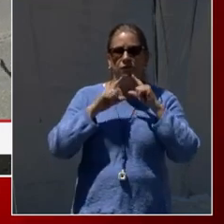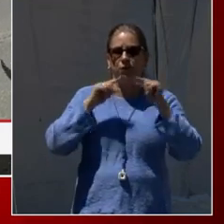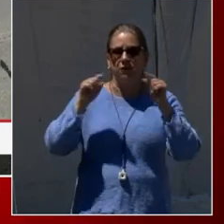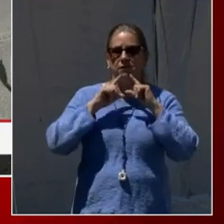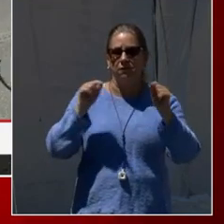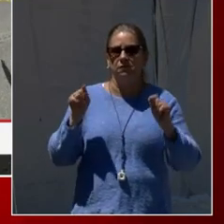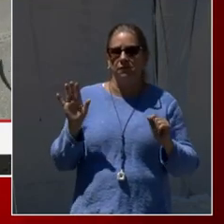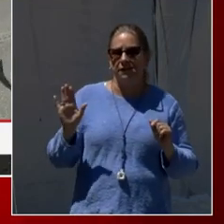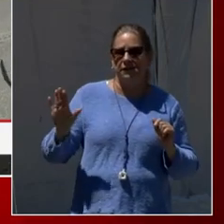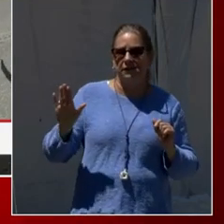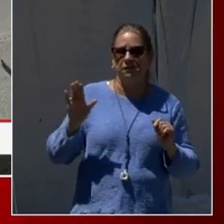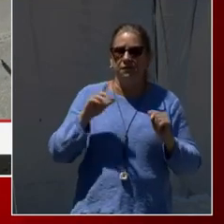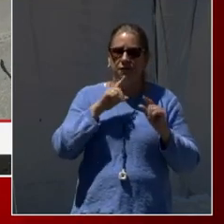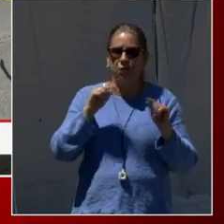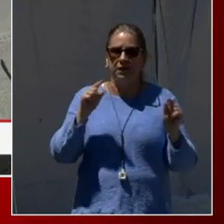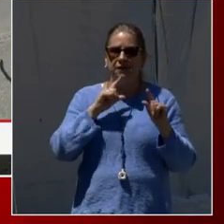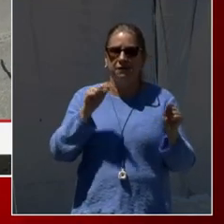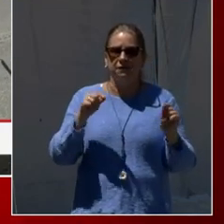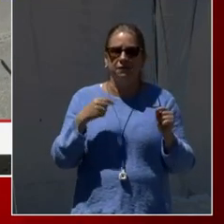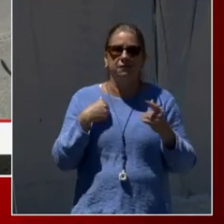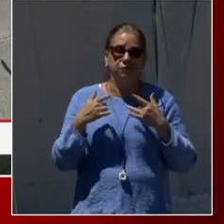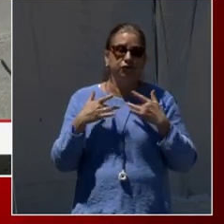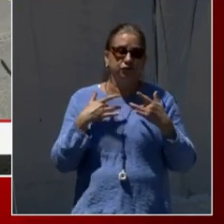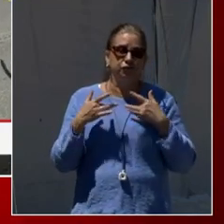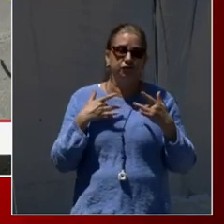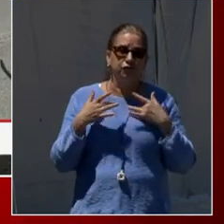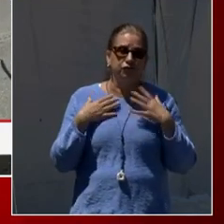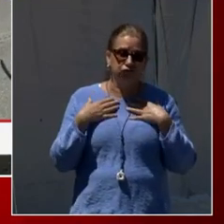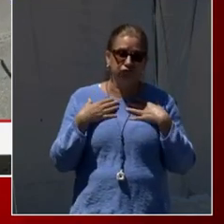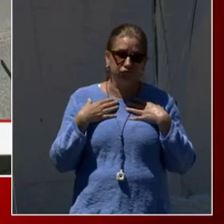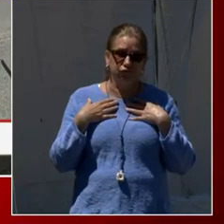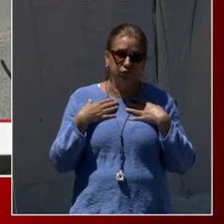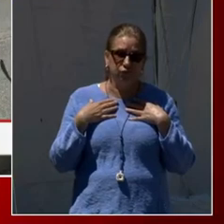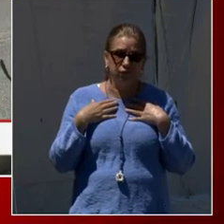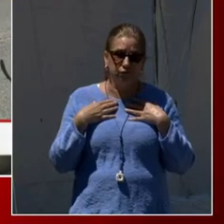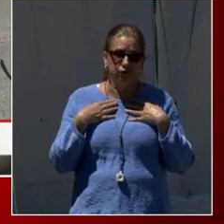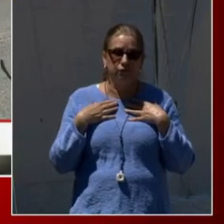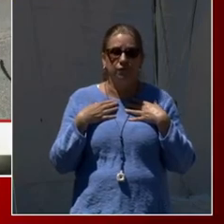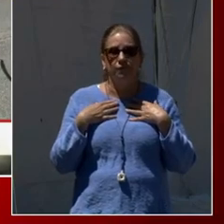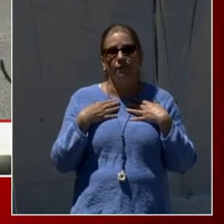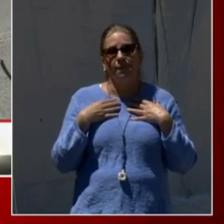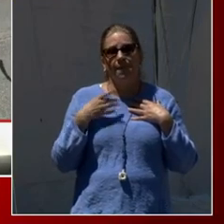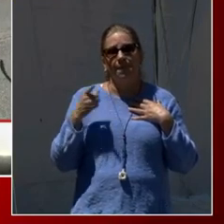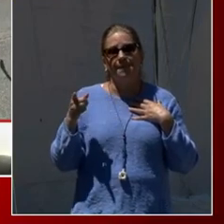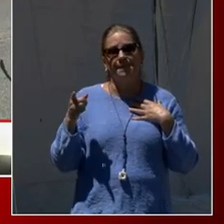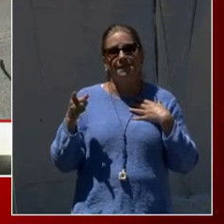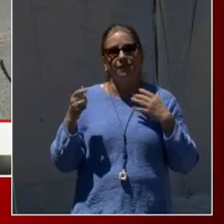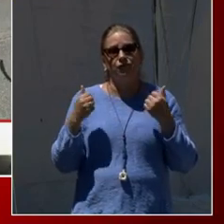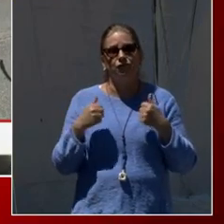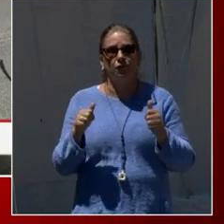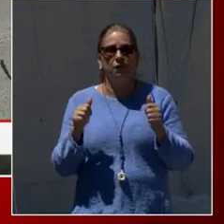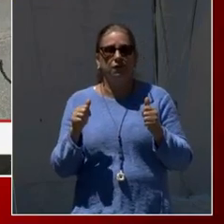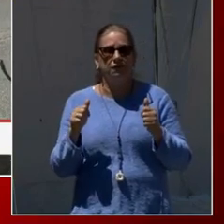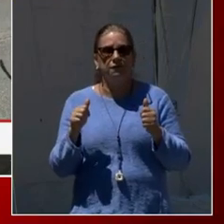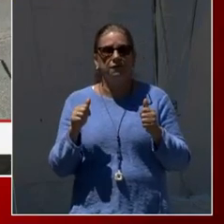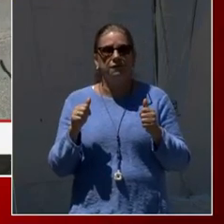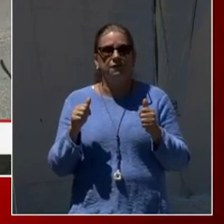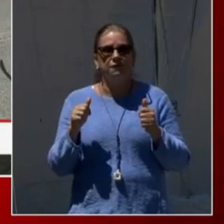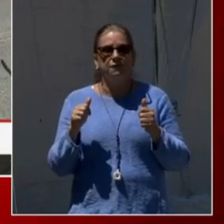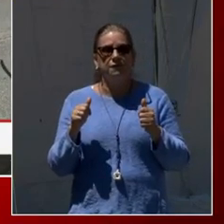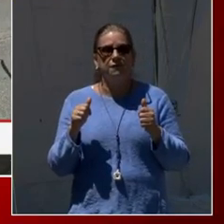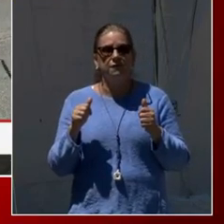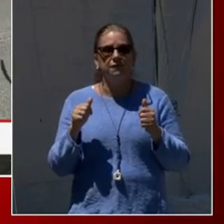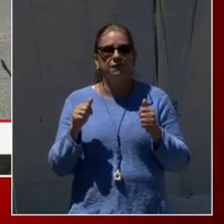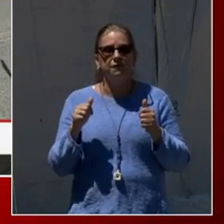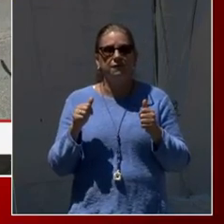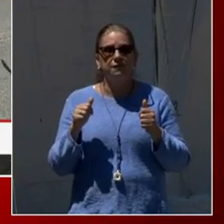about those tweets. I think they were very intentional about hearkening to days where African Americans were